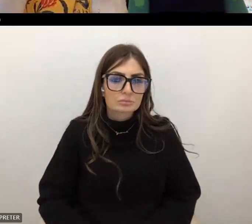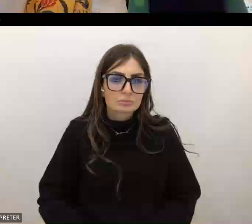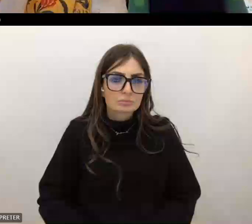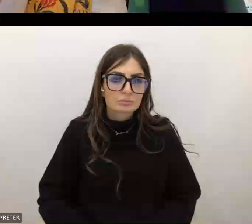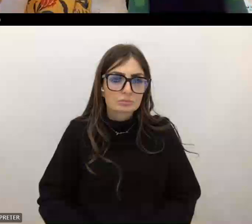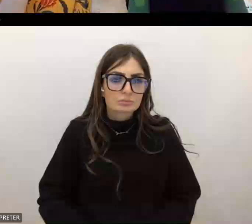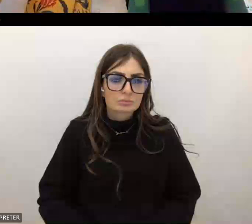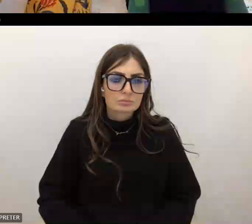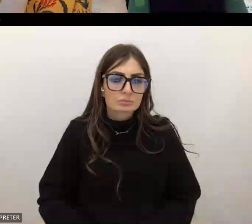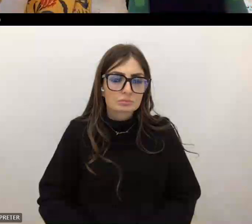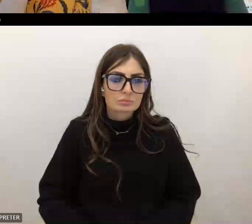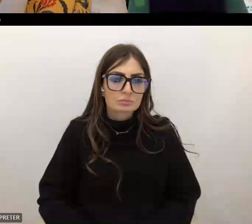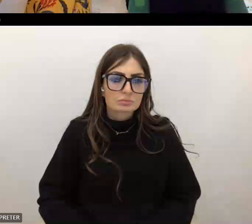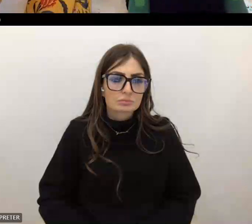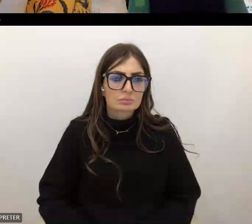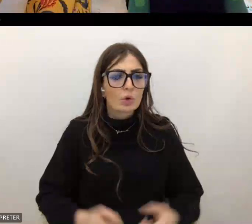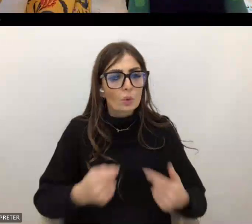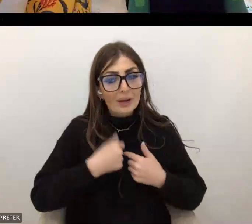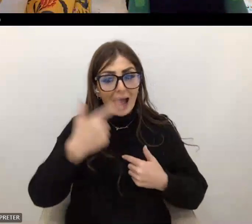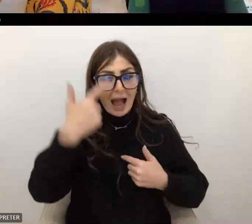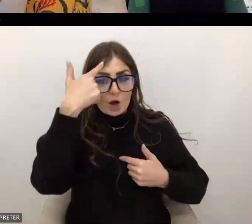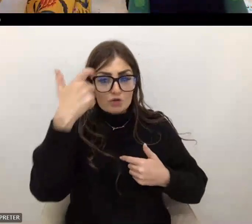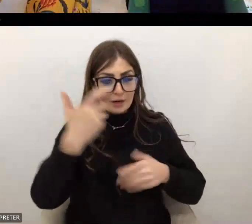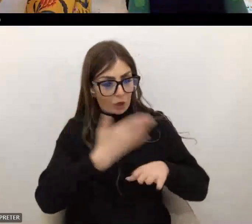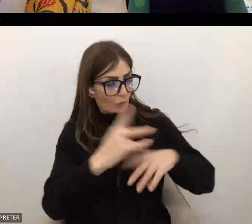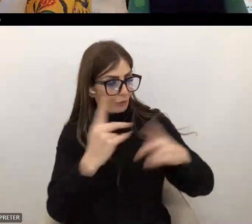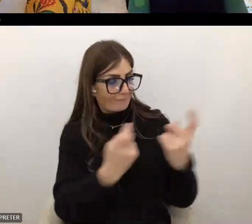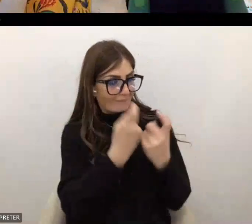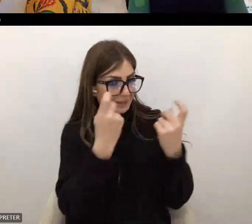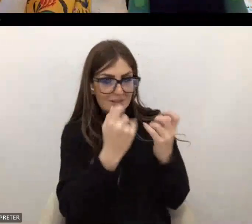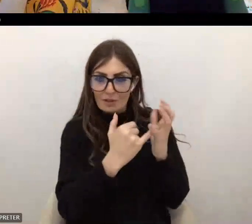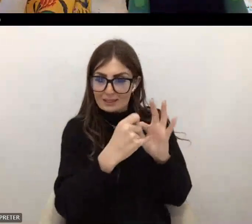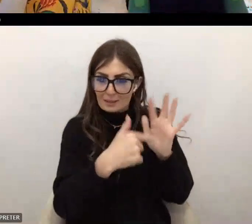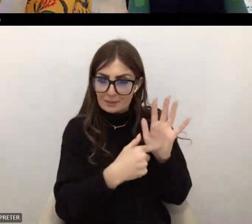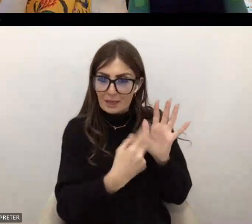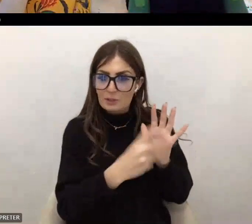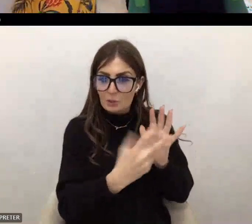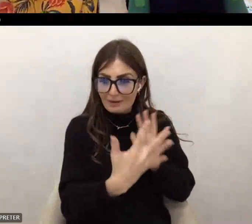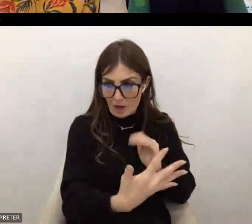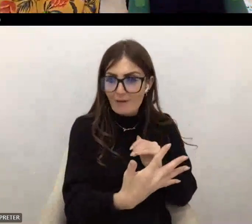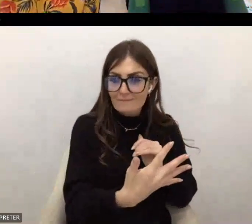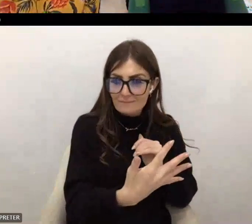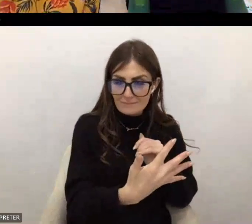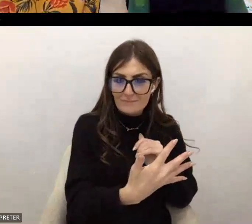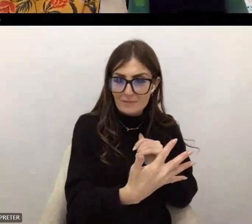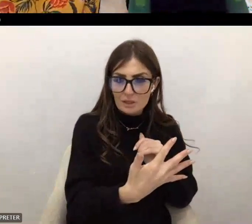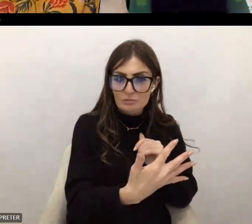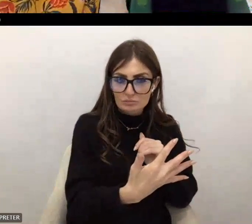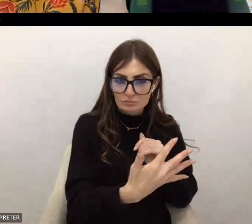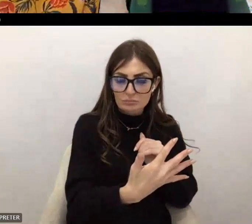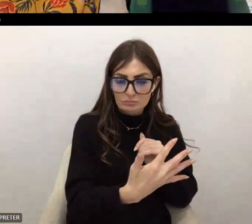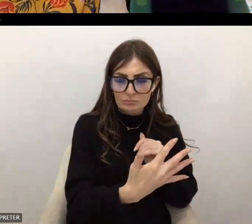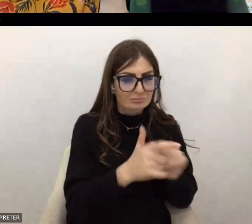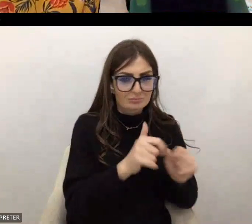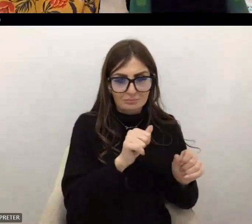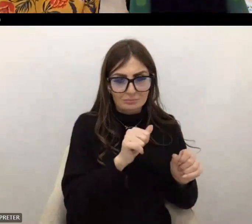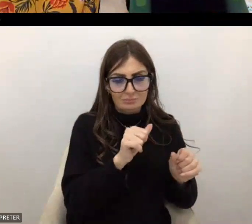Question about, we are creating a new festival in September 2025. Which is the